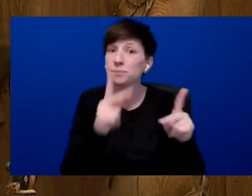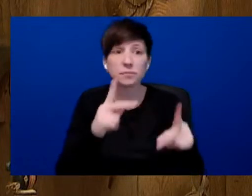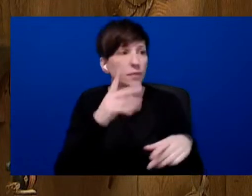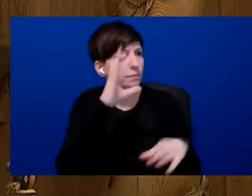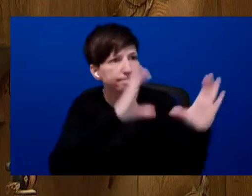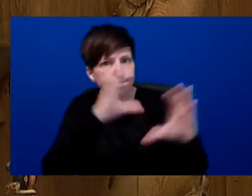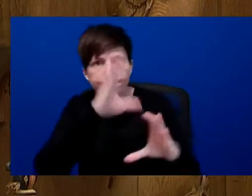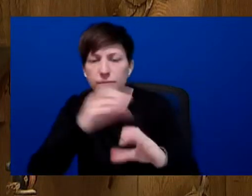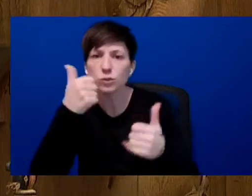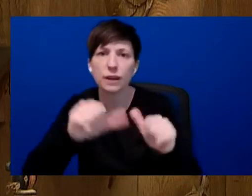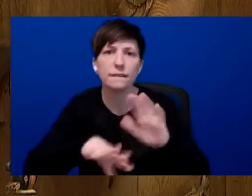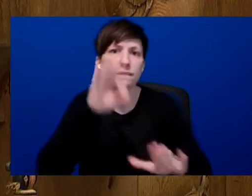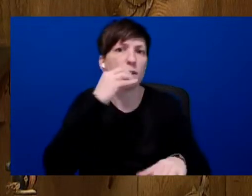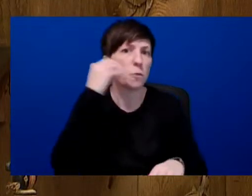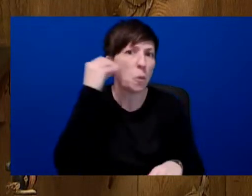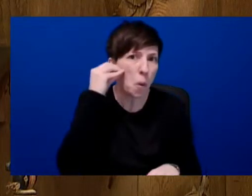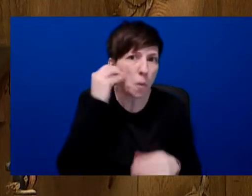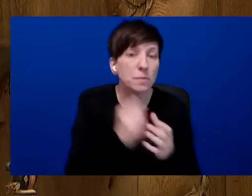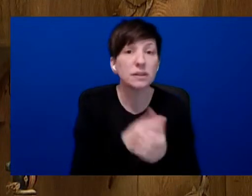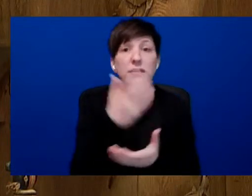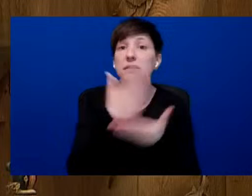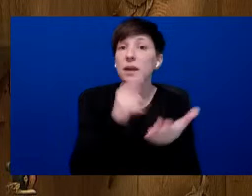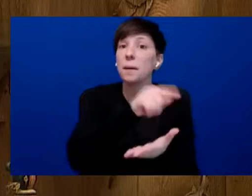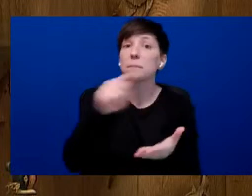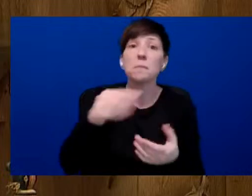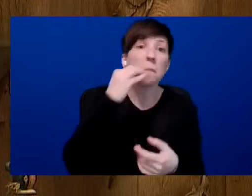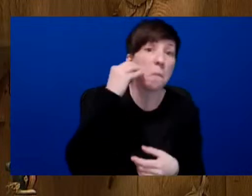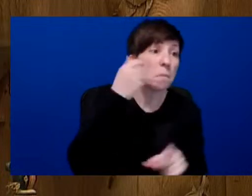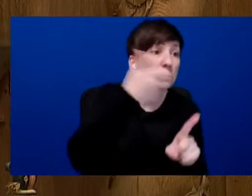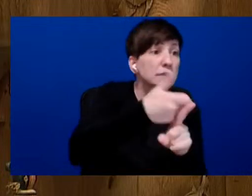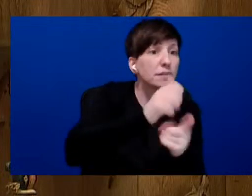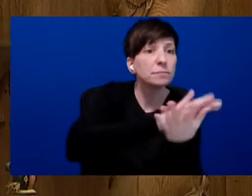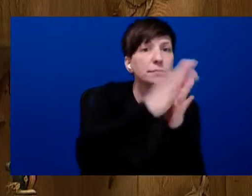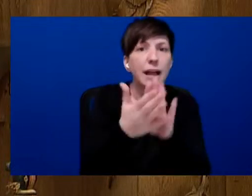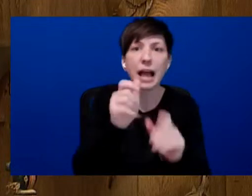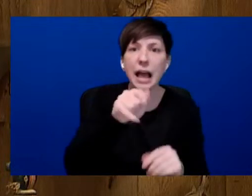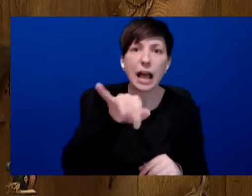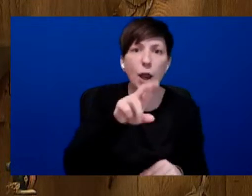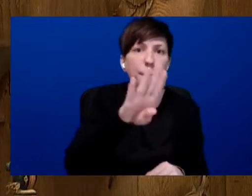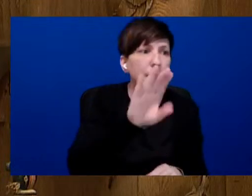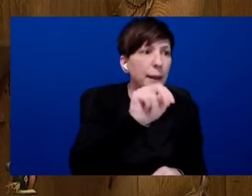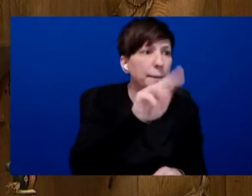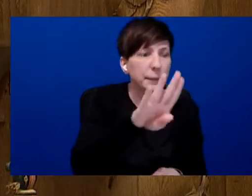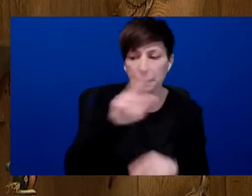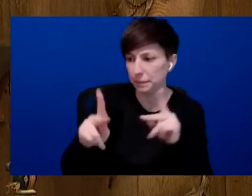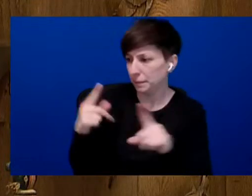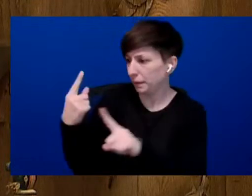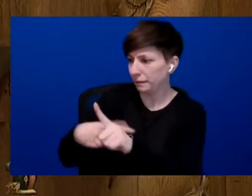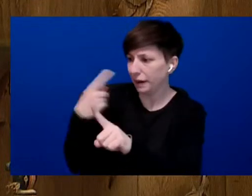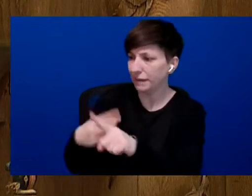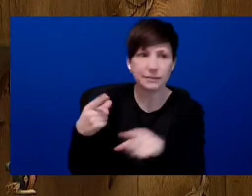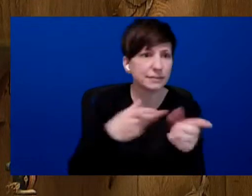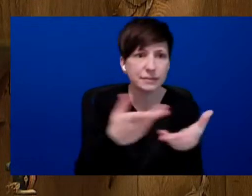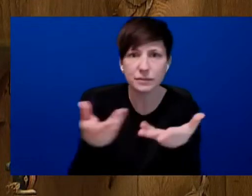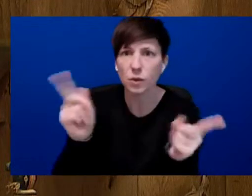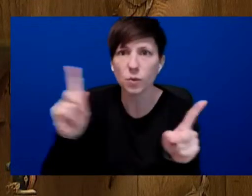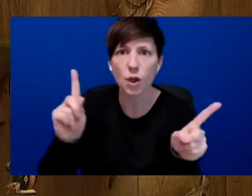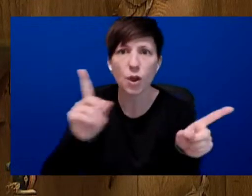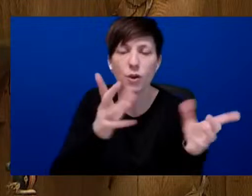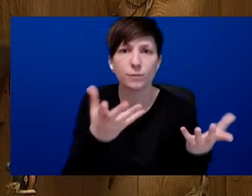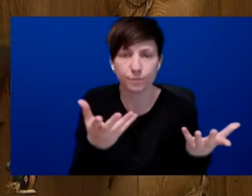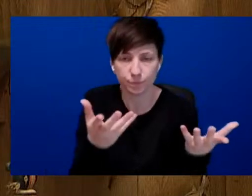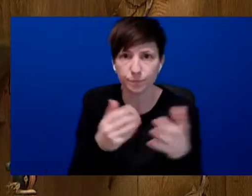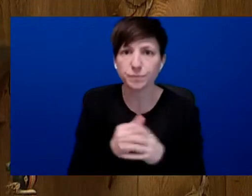short-term rentals like Airbnbs. While governments can't solve every problem or fix things overnight,